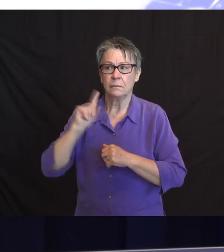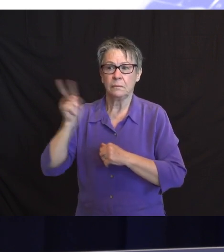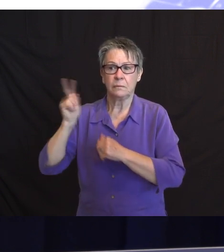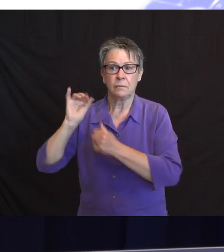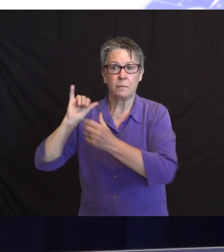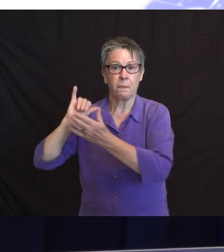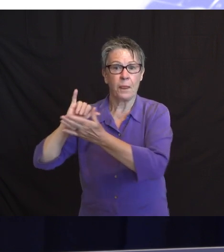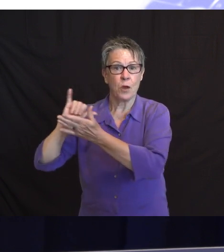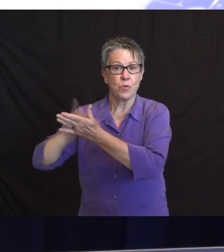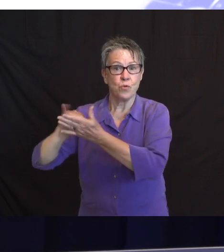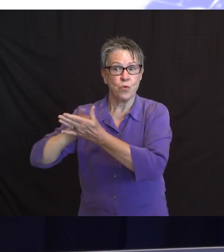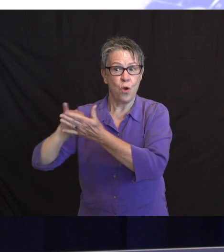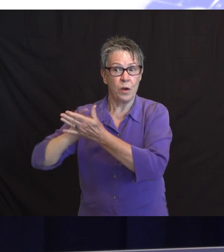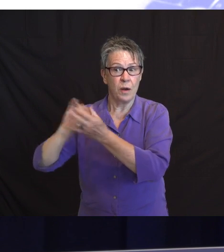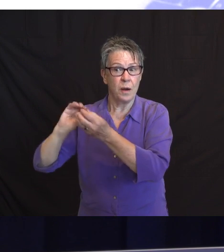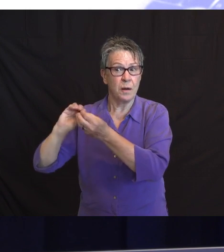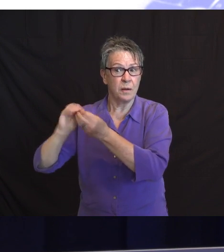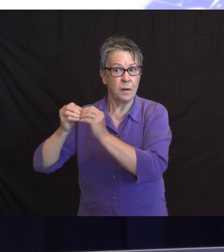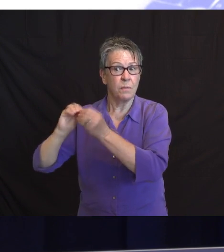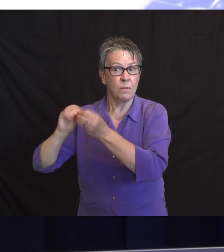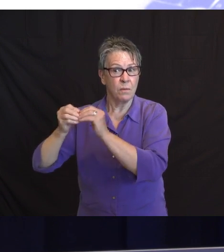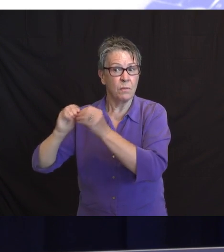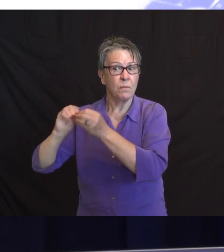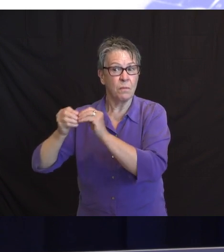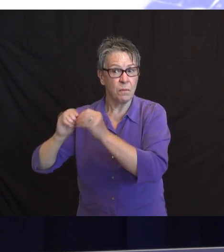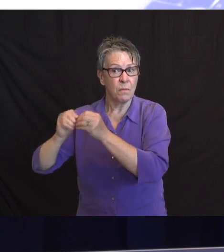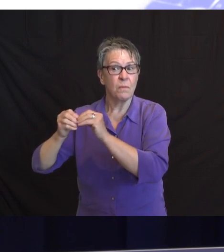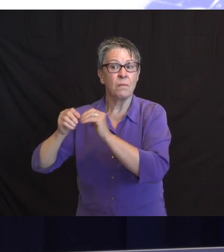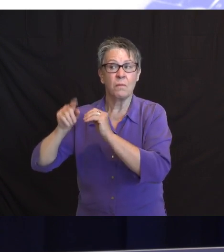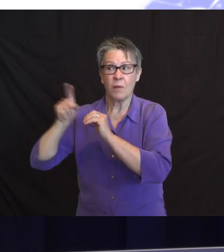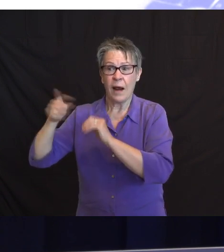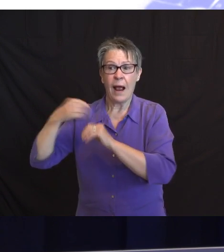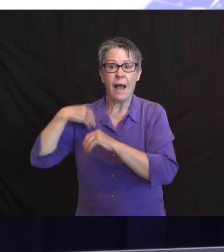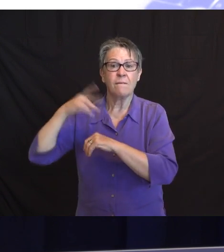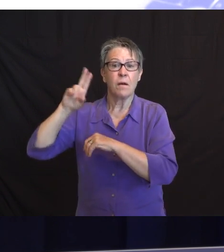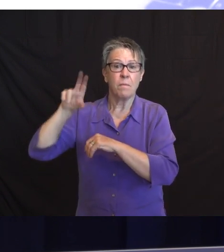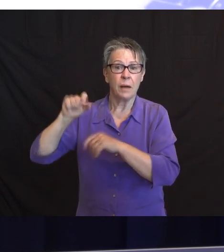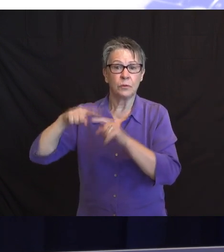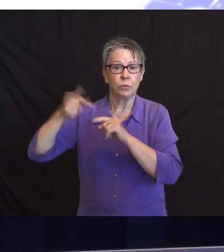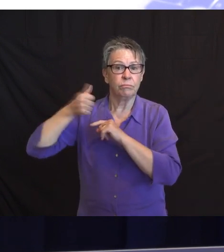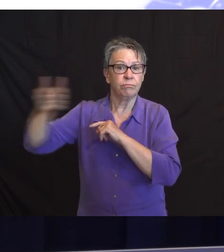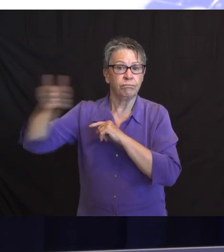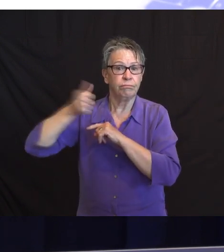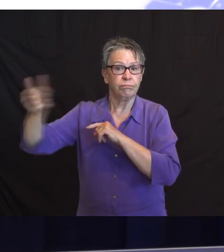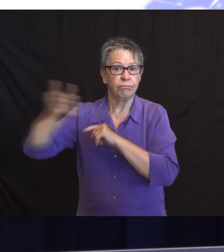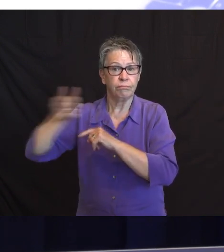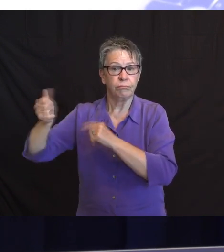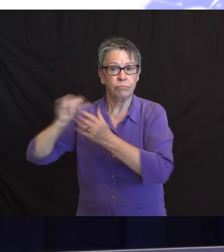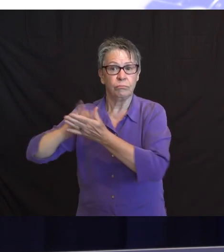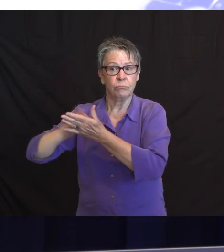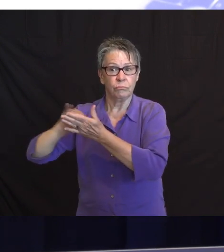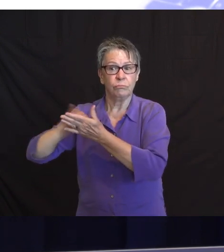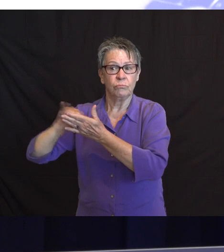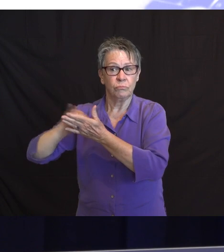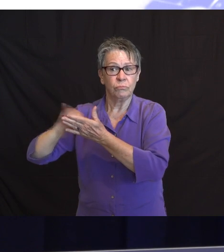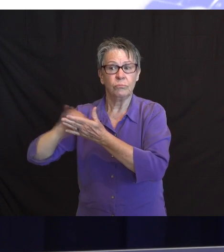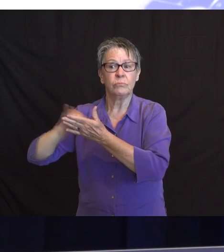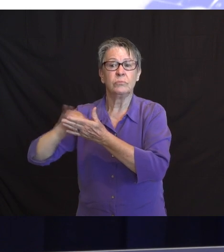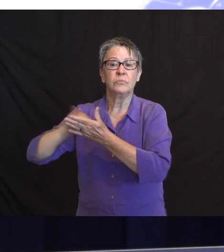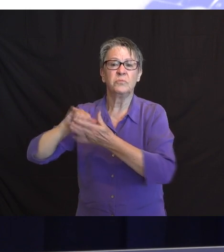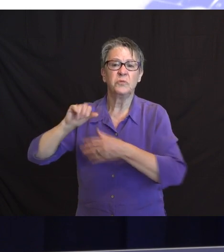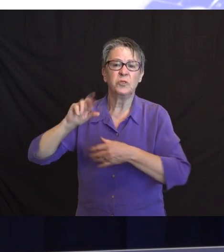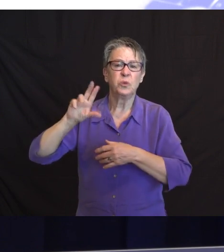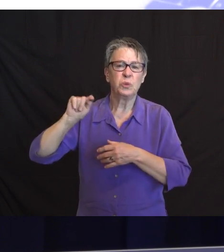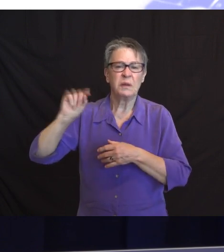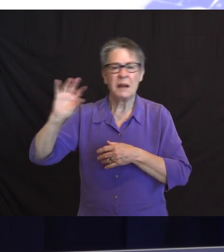go into New York, Route 9 corridor, for example, very